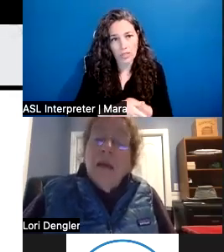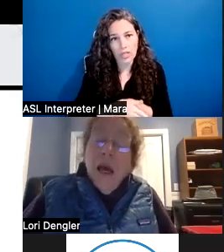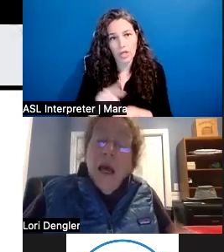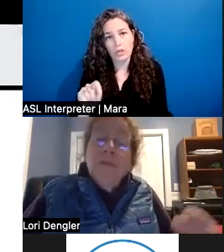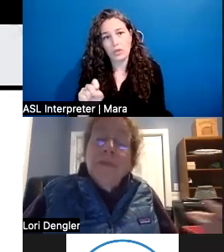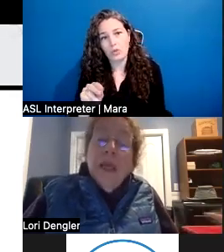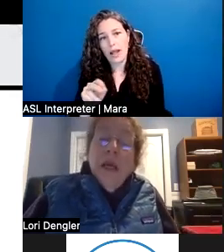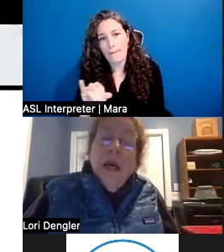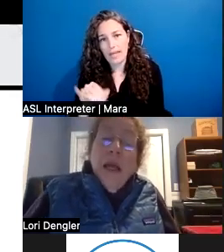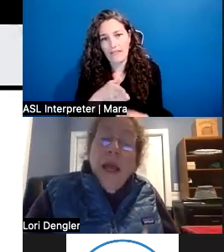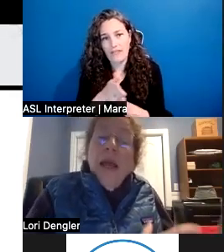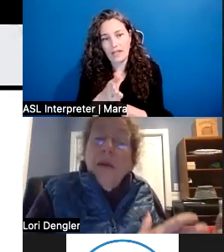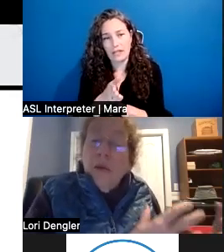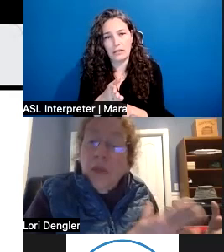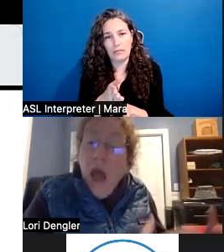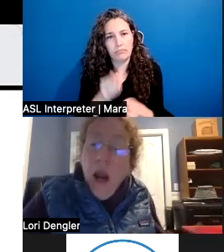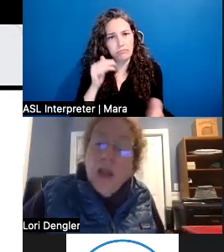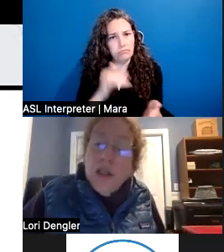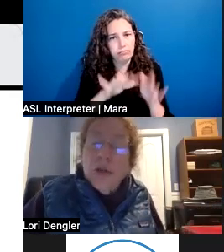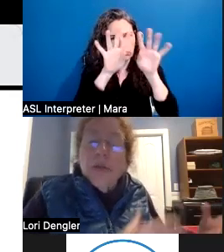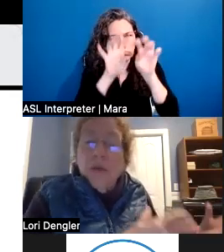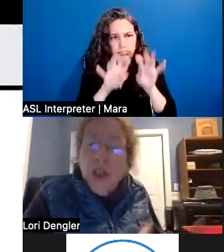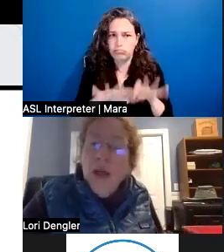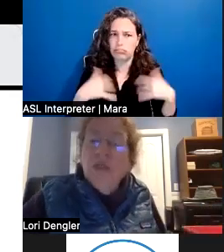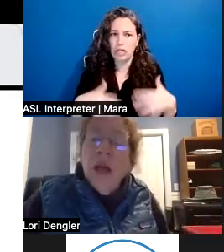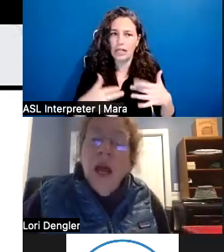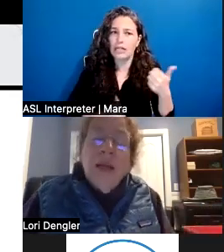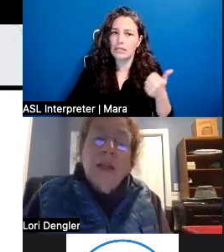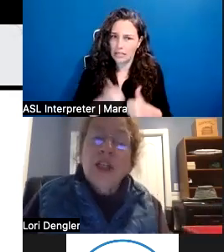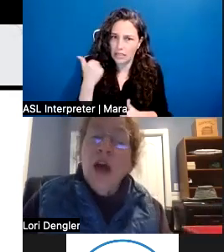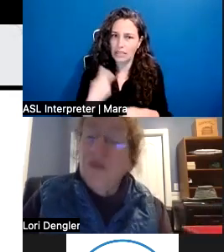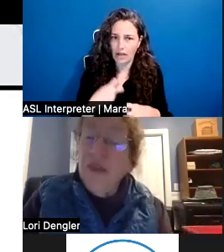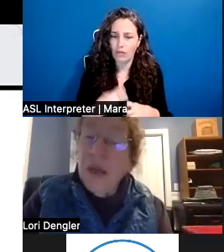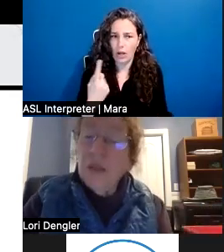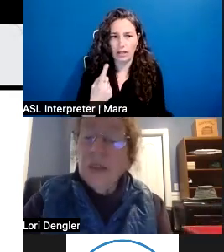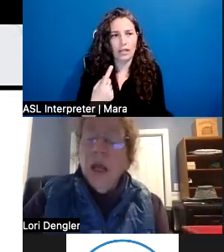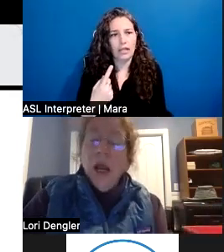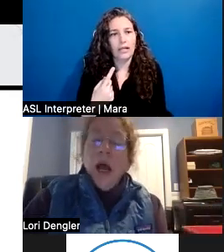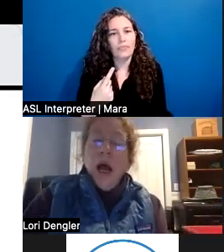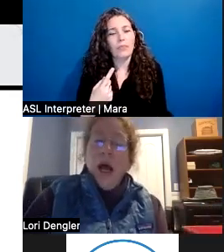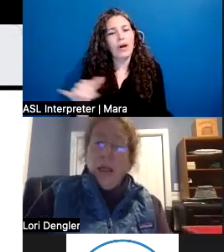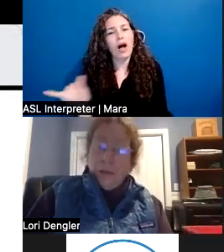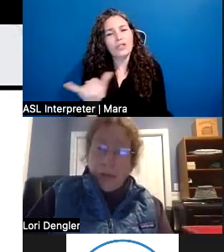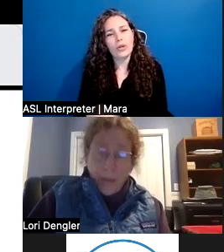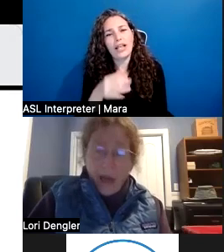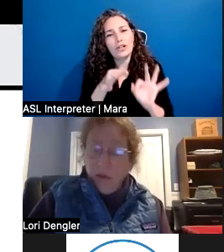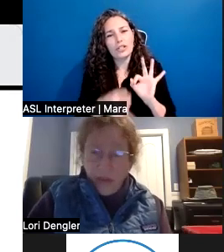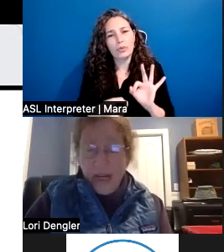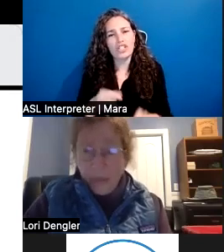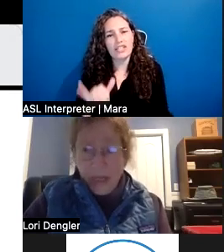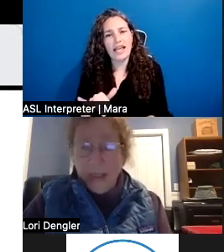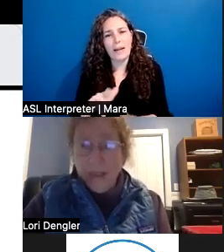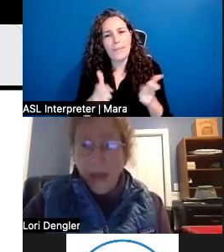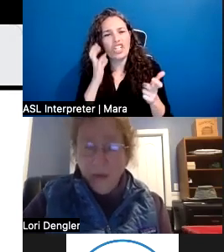that a large chunk of the continental shelf failed about